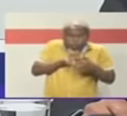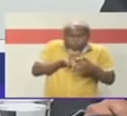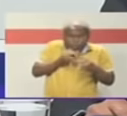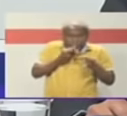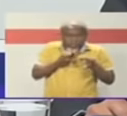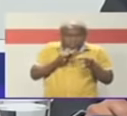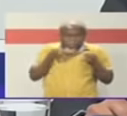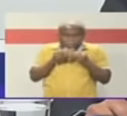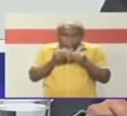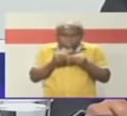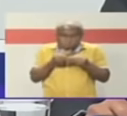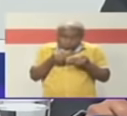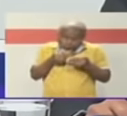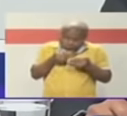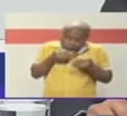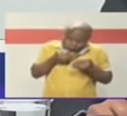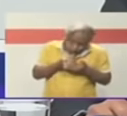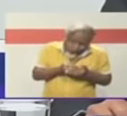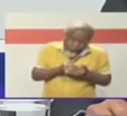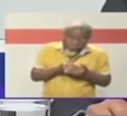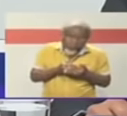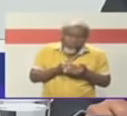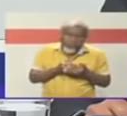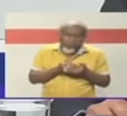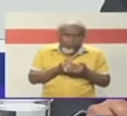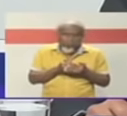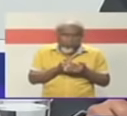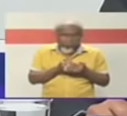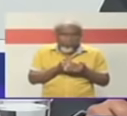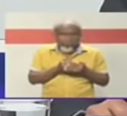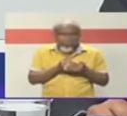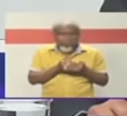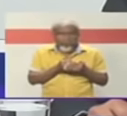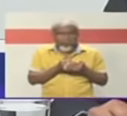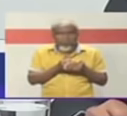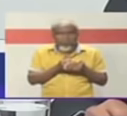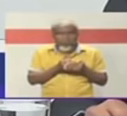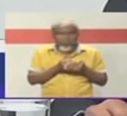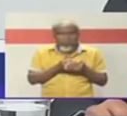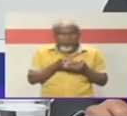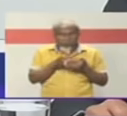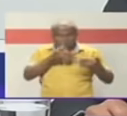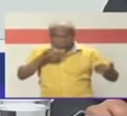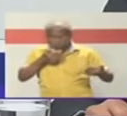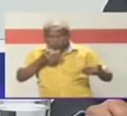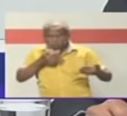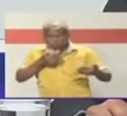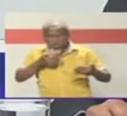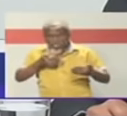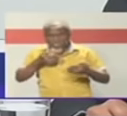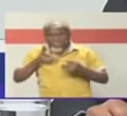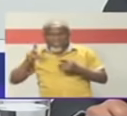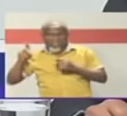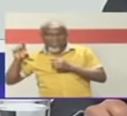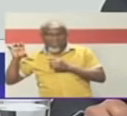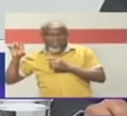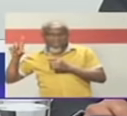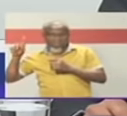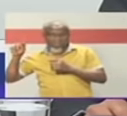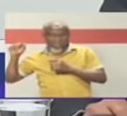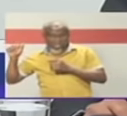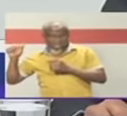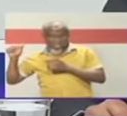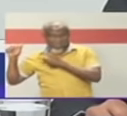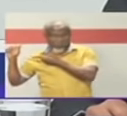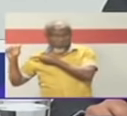closets. That's a good analogy we could use. It was in our doorstep. It has now entered